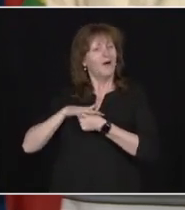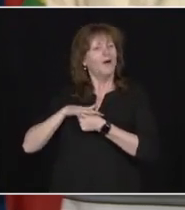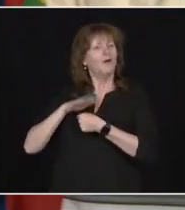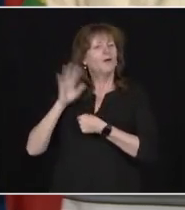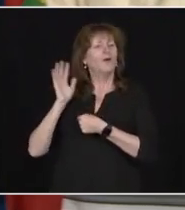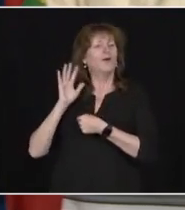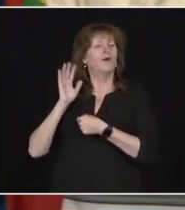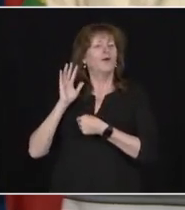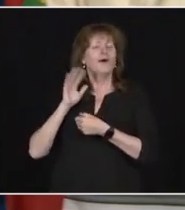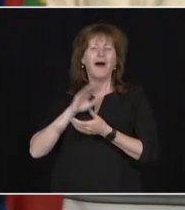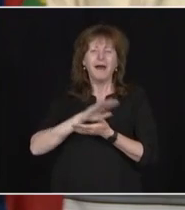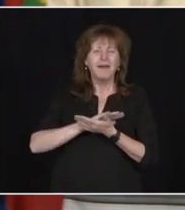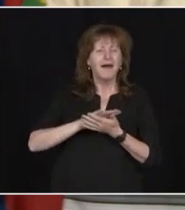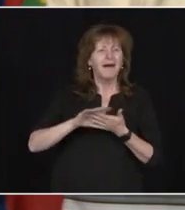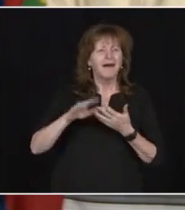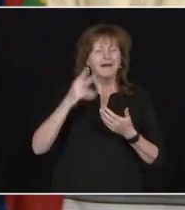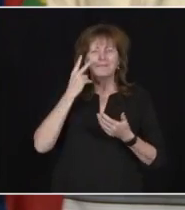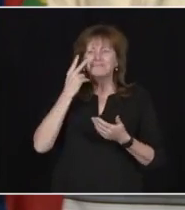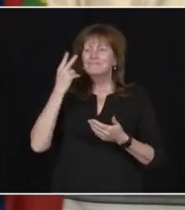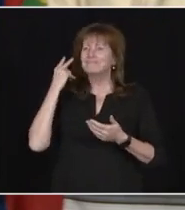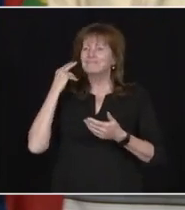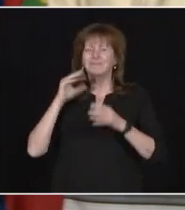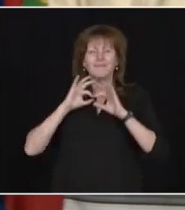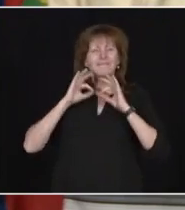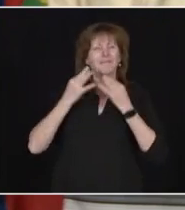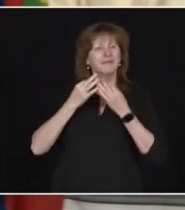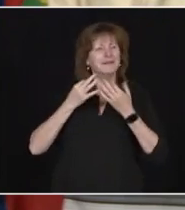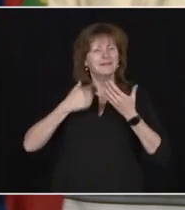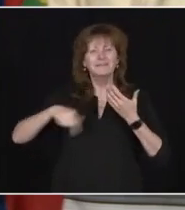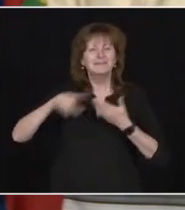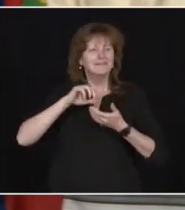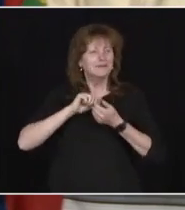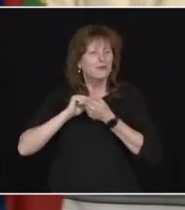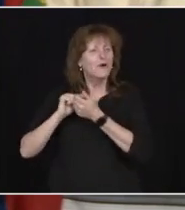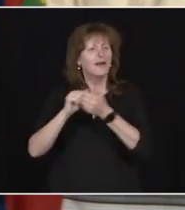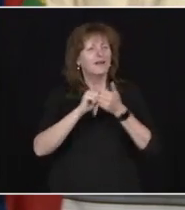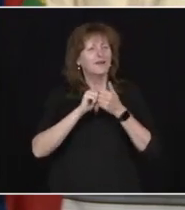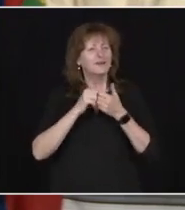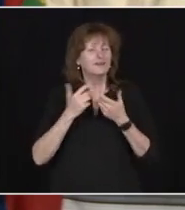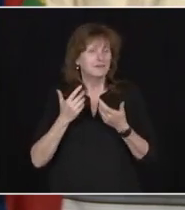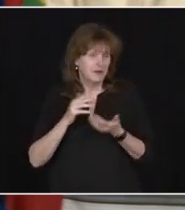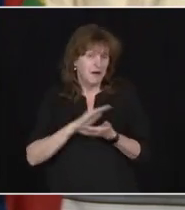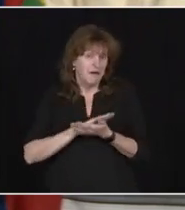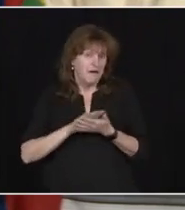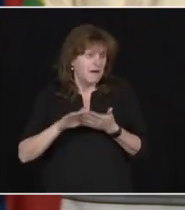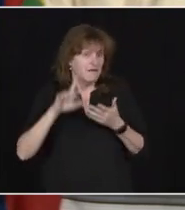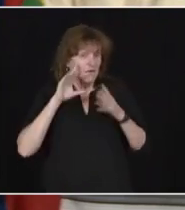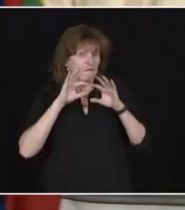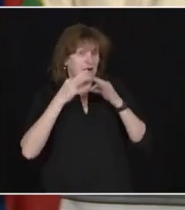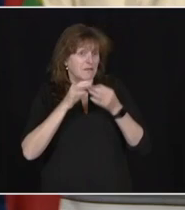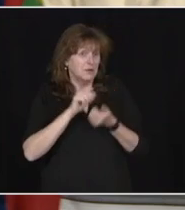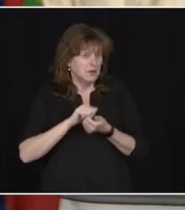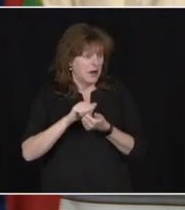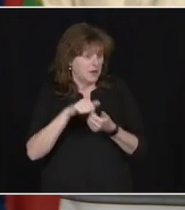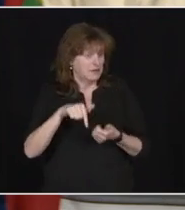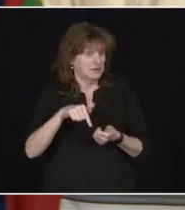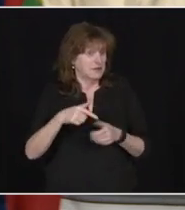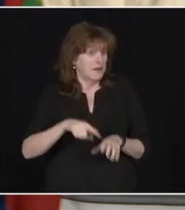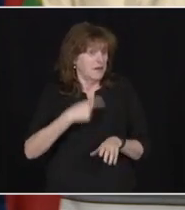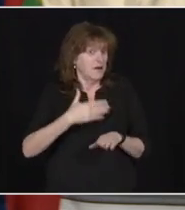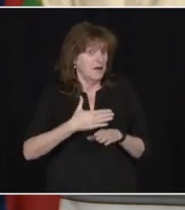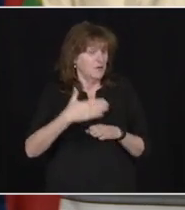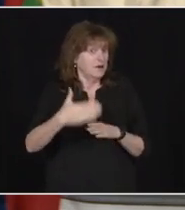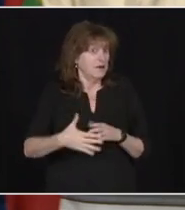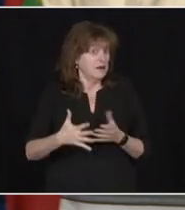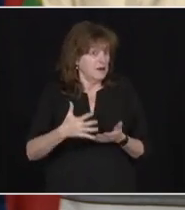ones. It's a great family-friendly activity, especially for the long weekend ahead. And I know many of